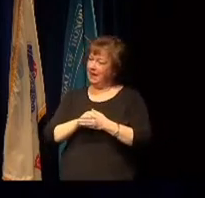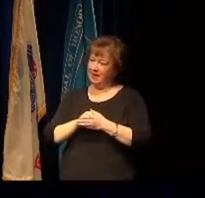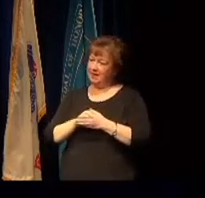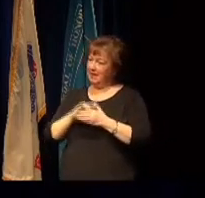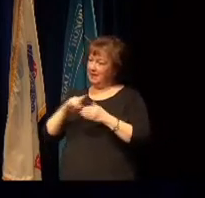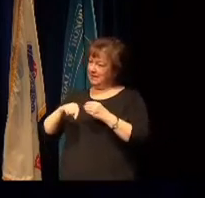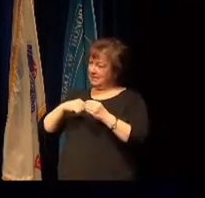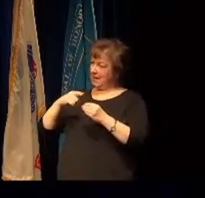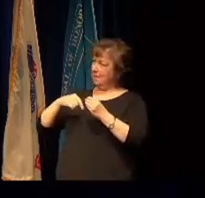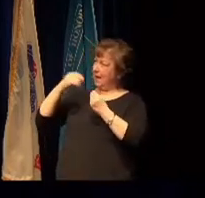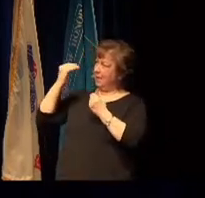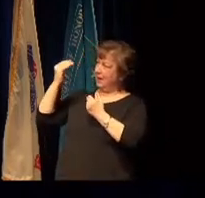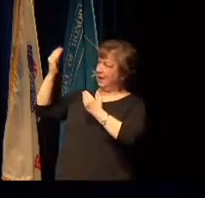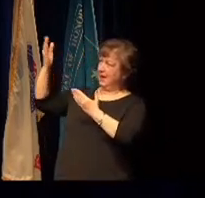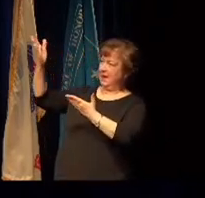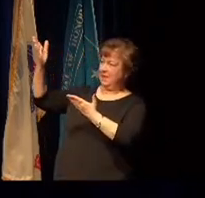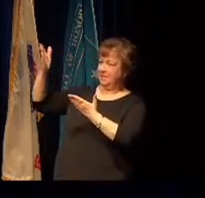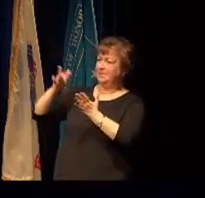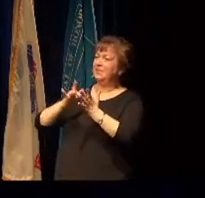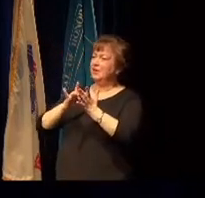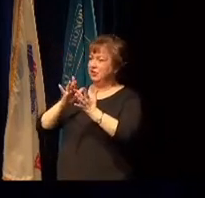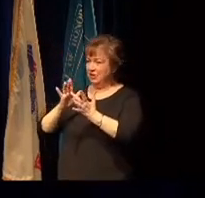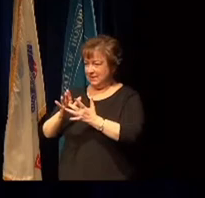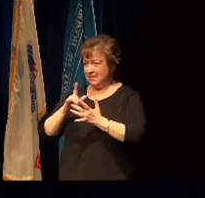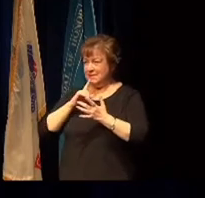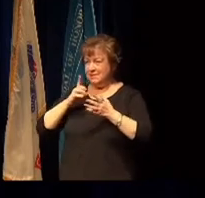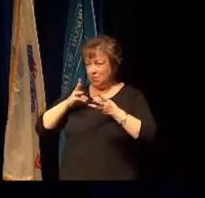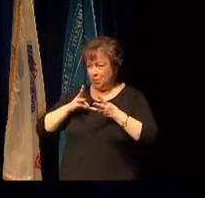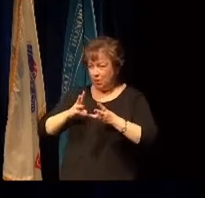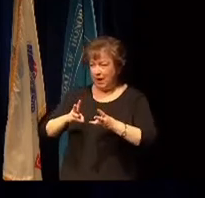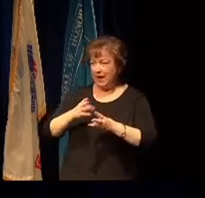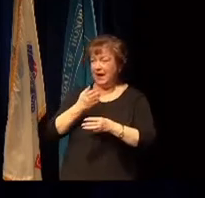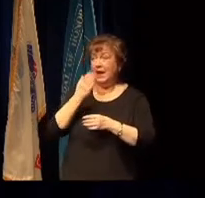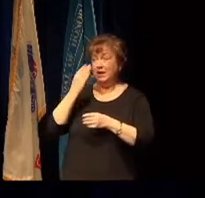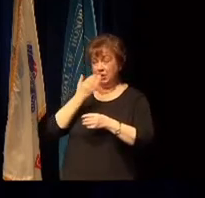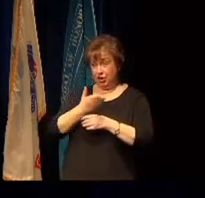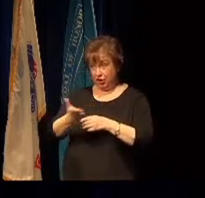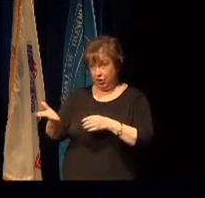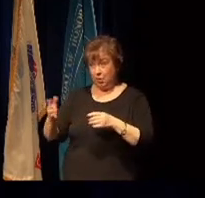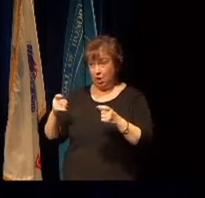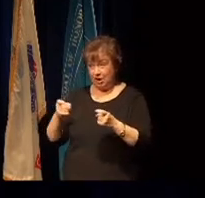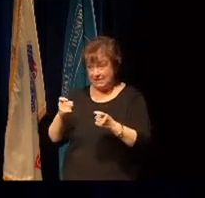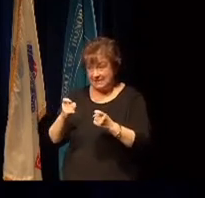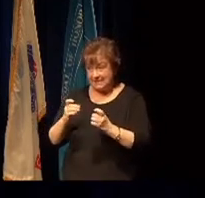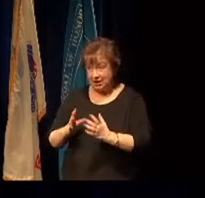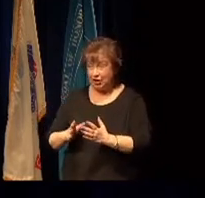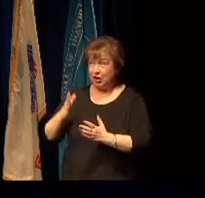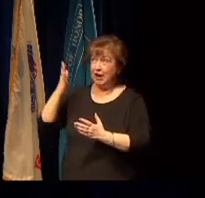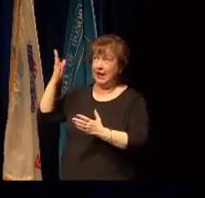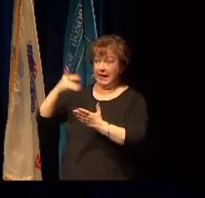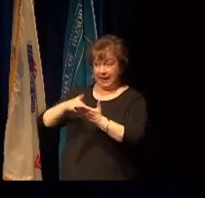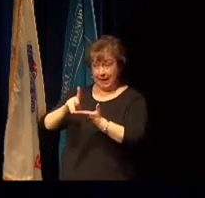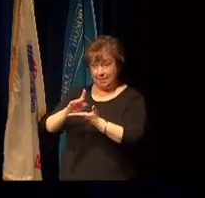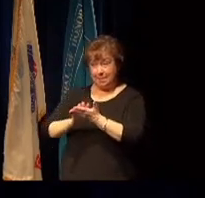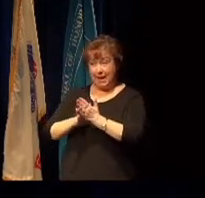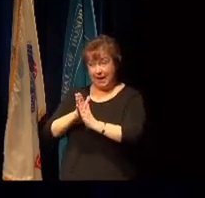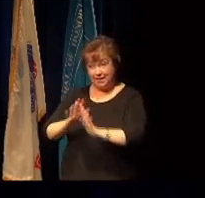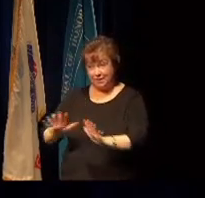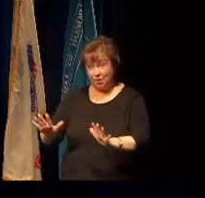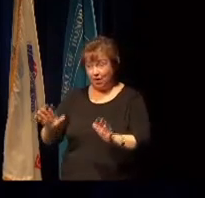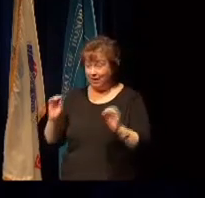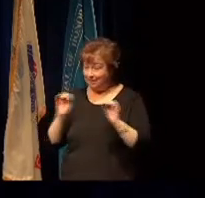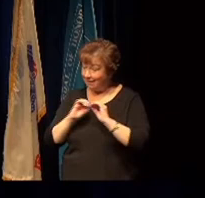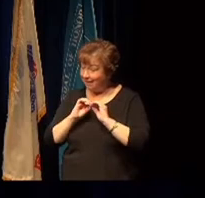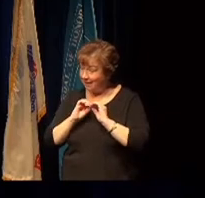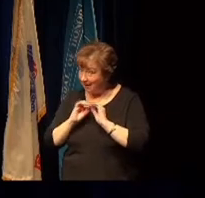him. He's the way. And you're a sinner, and he paid for your sins. Duh,